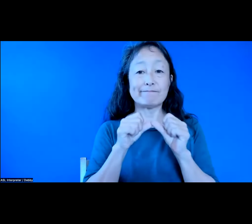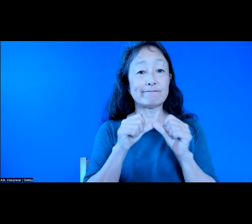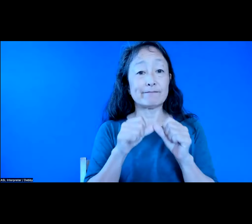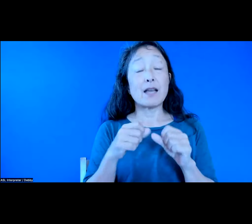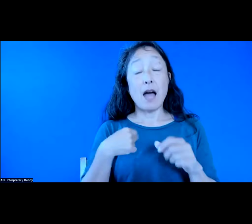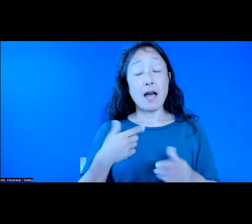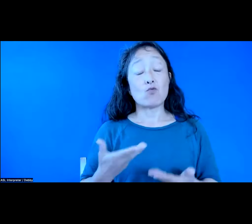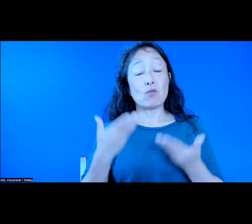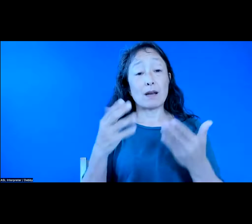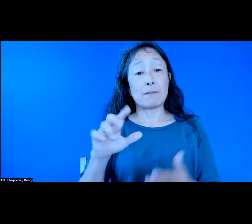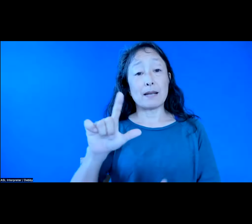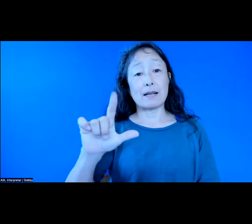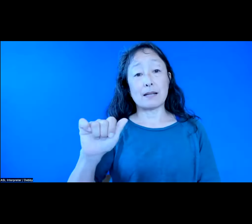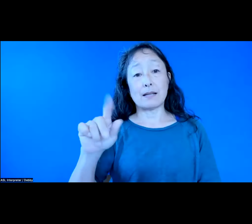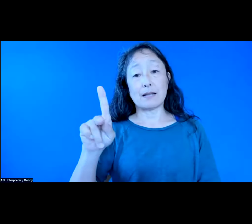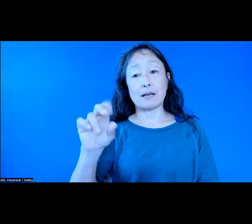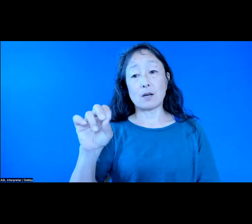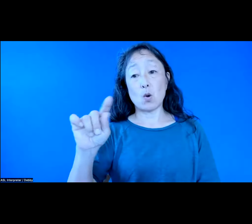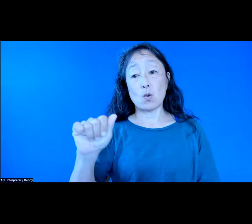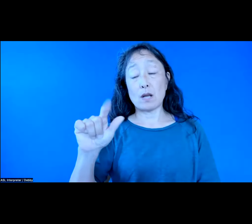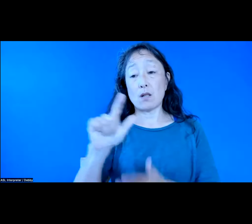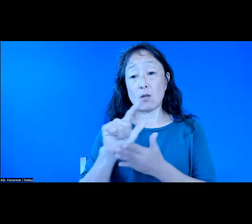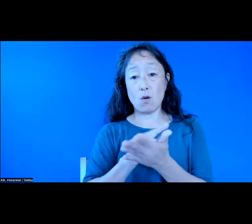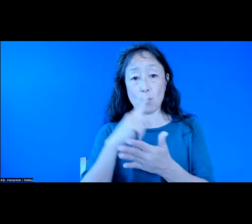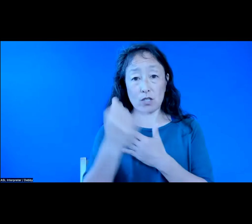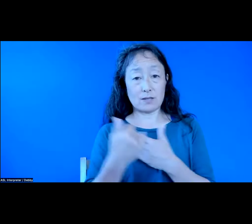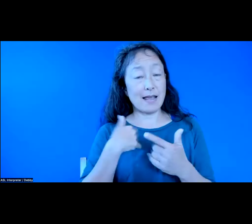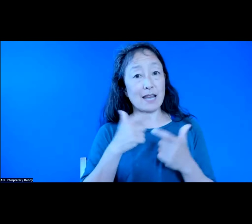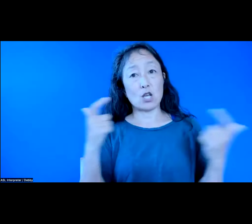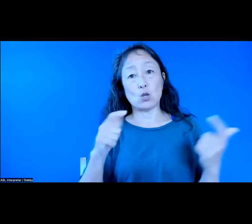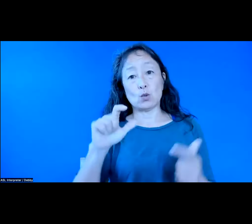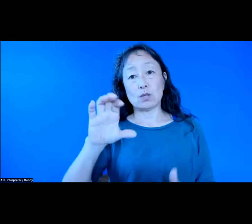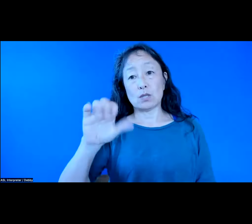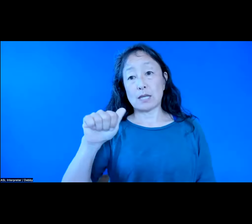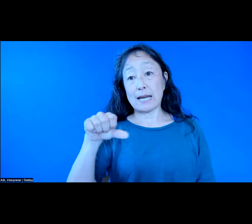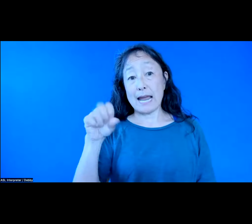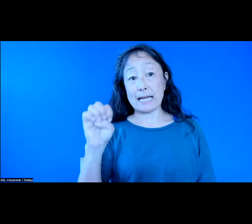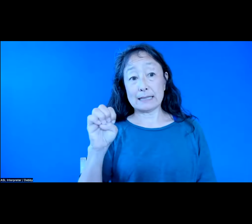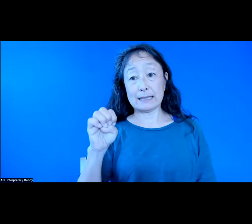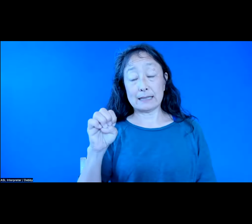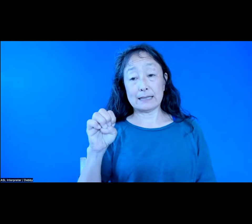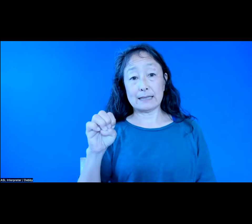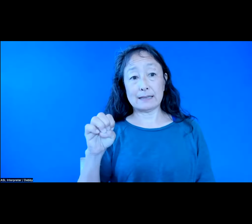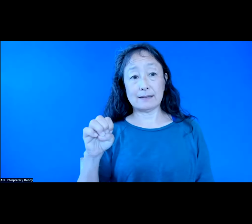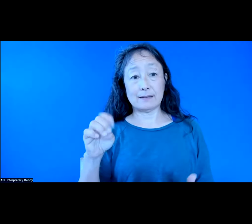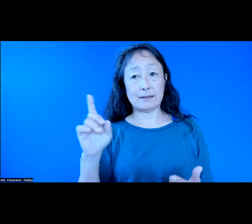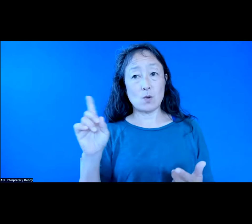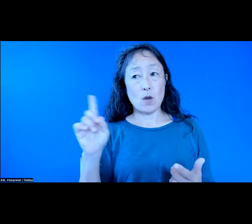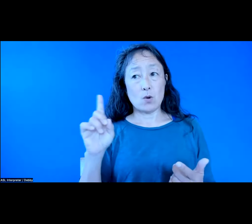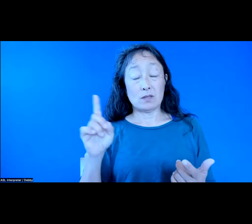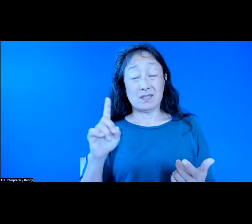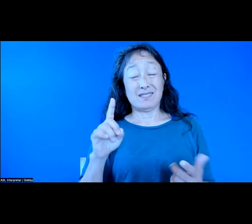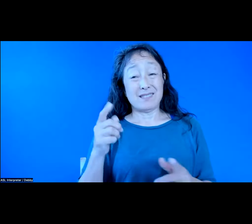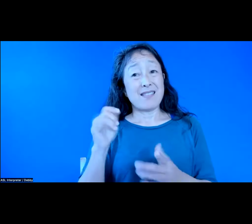Law Project. There was a huge case where it was nothing less than human